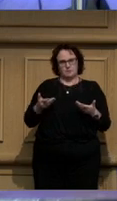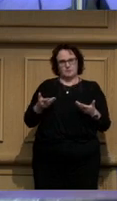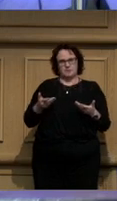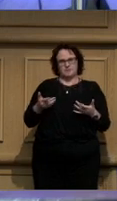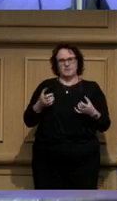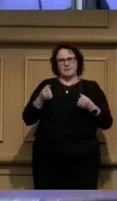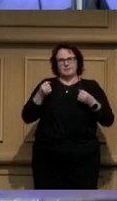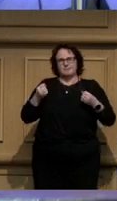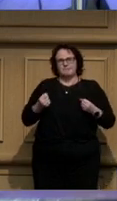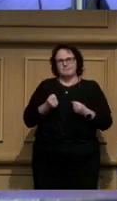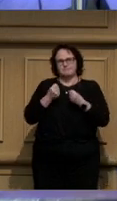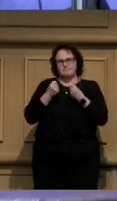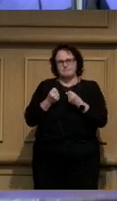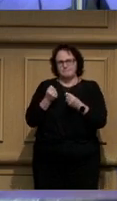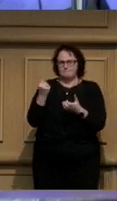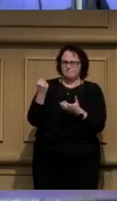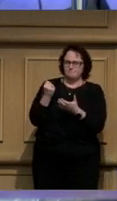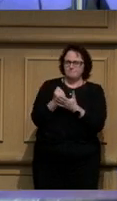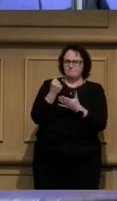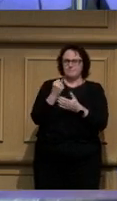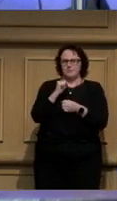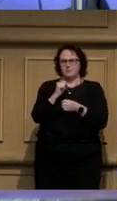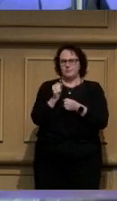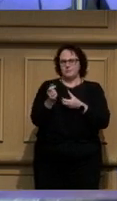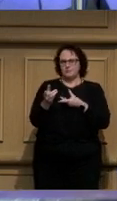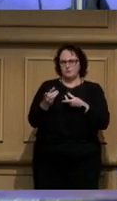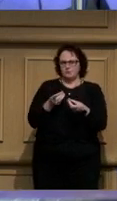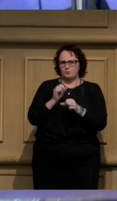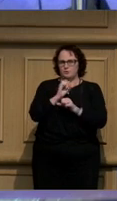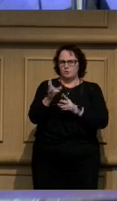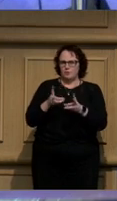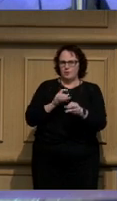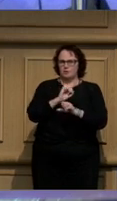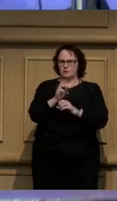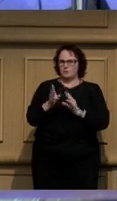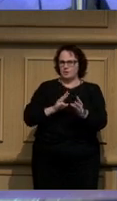in your practice? Thank you, Róise.